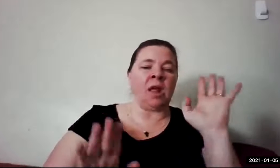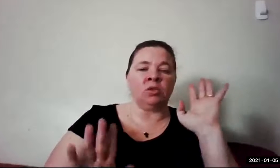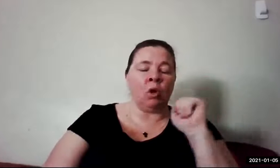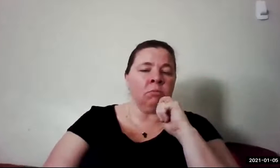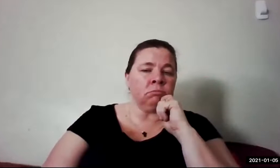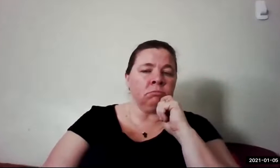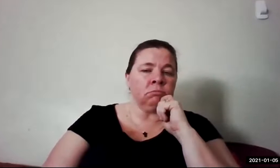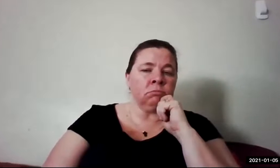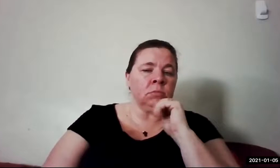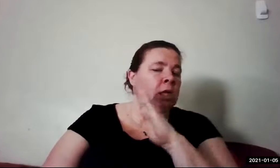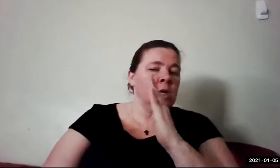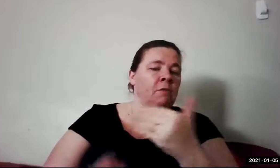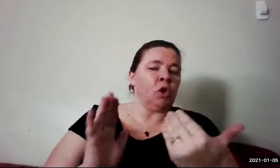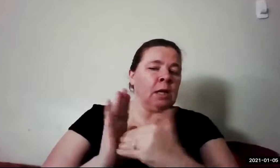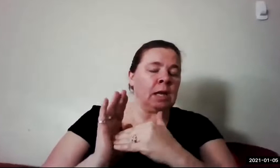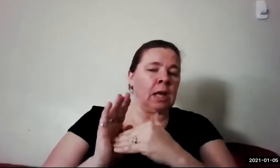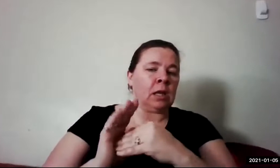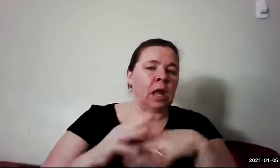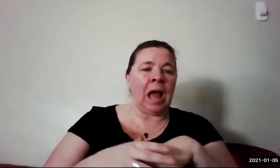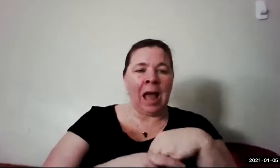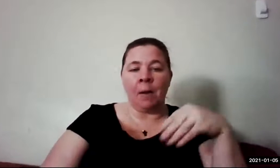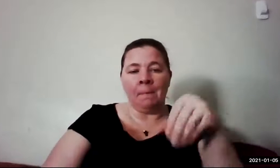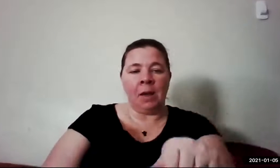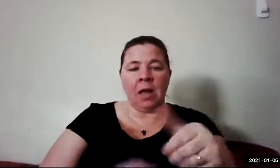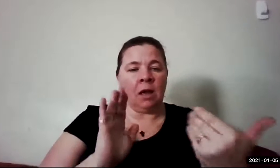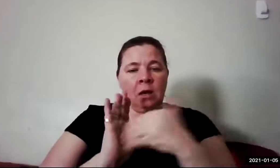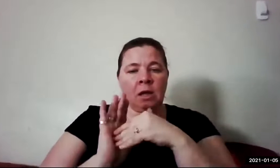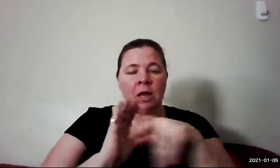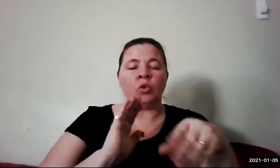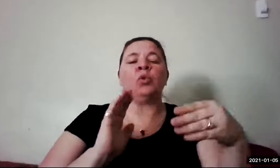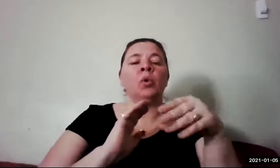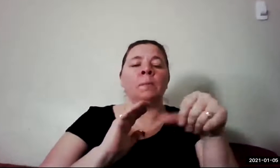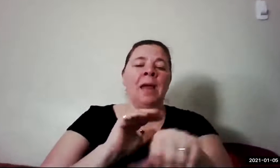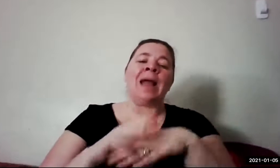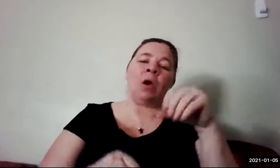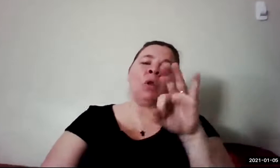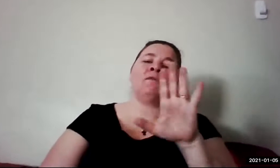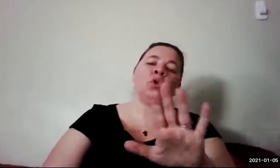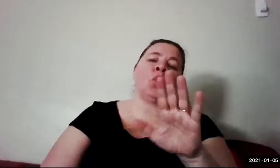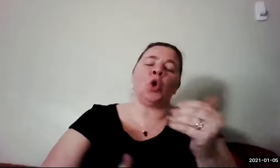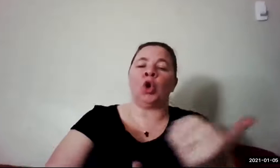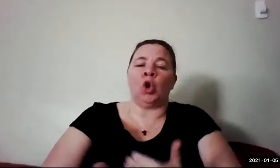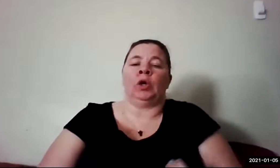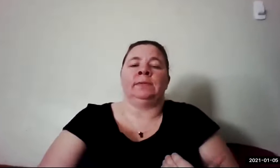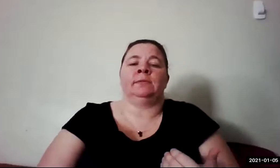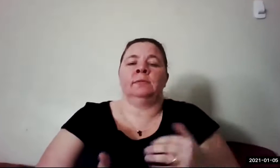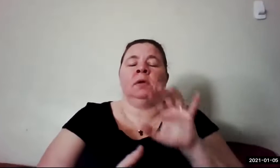you never ever come out of pocket. It will come out of your commissions. The price will probably be